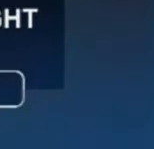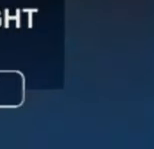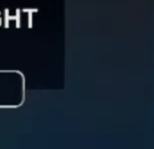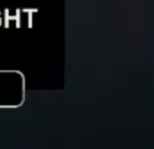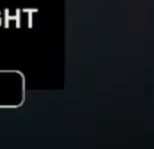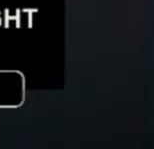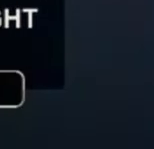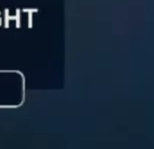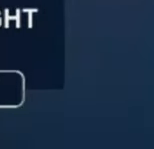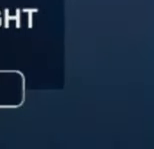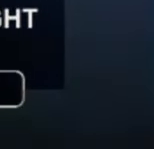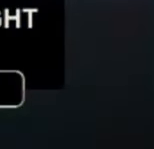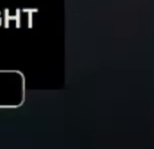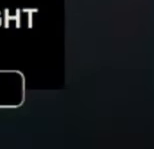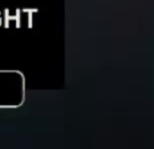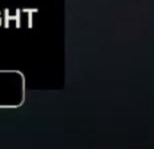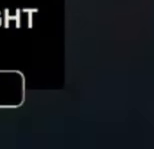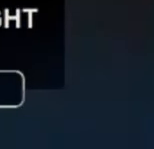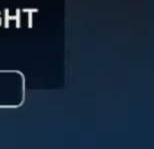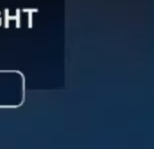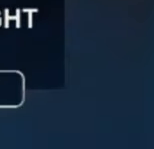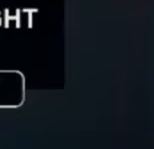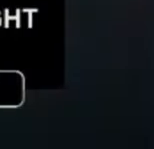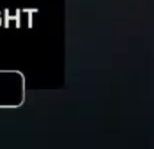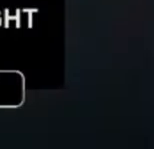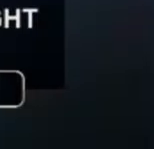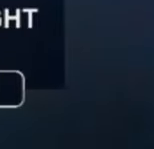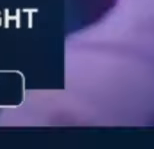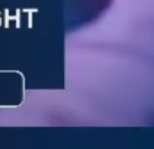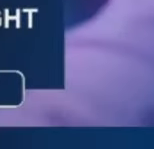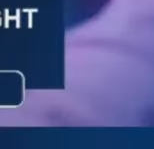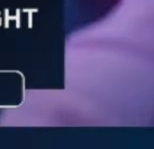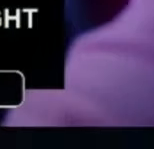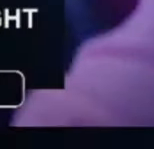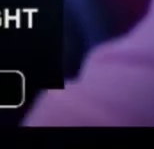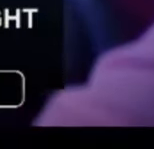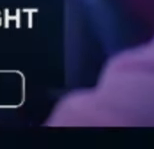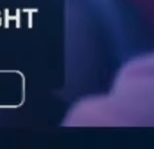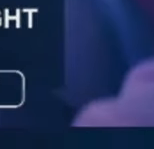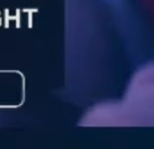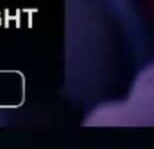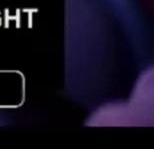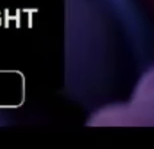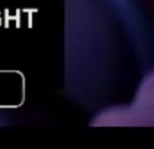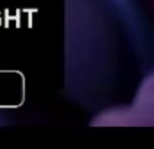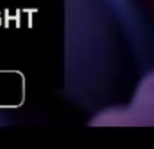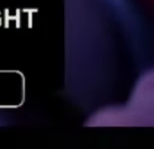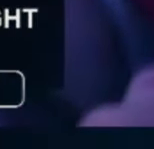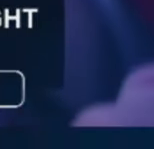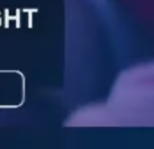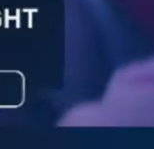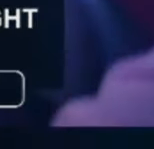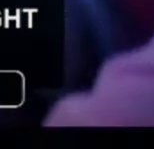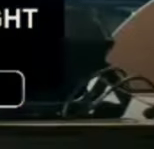man, he's something else. Look at the standards he set for enlisting his army, which